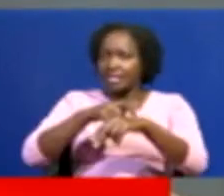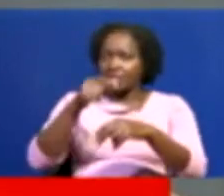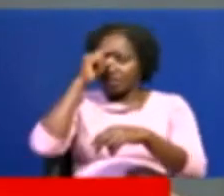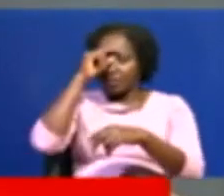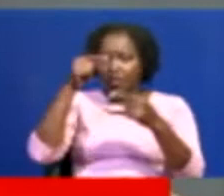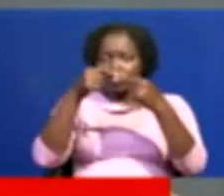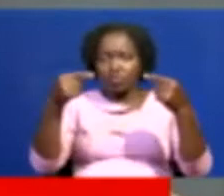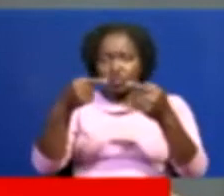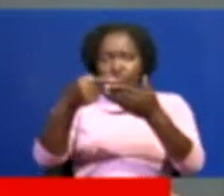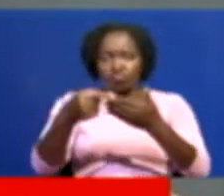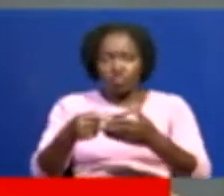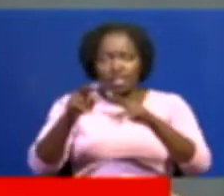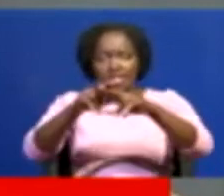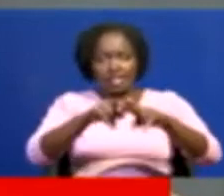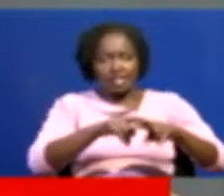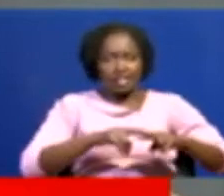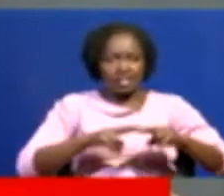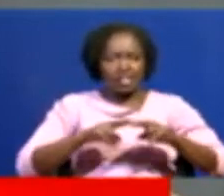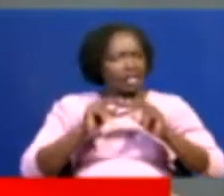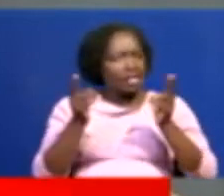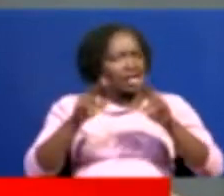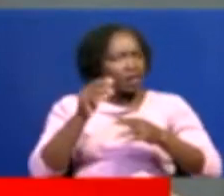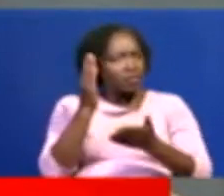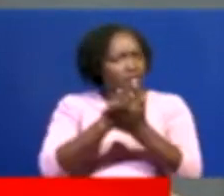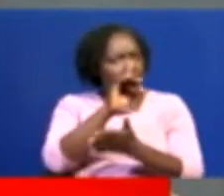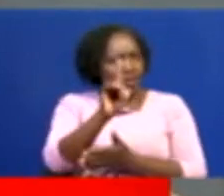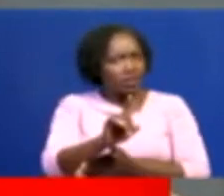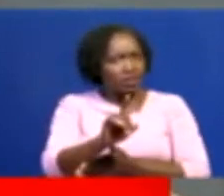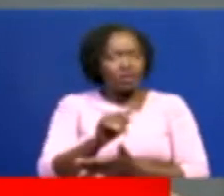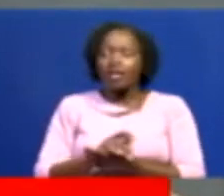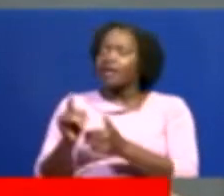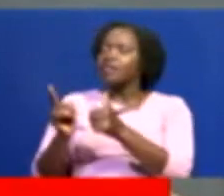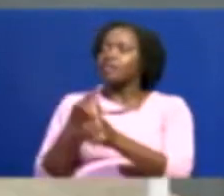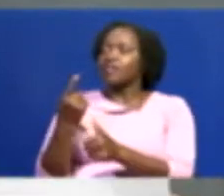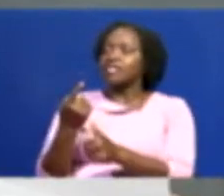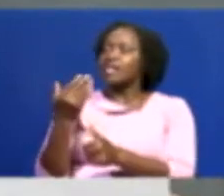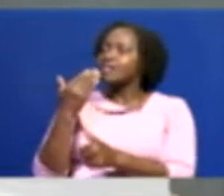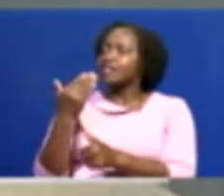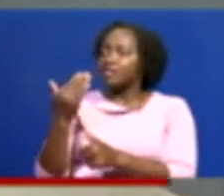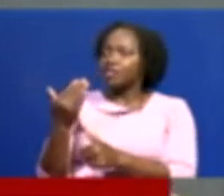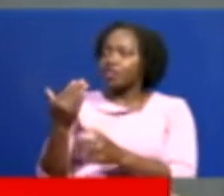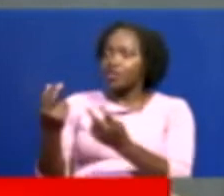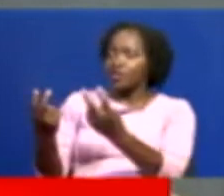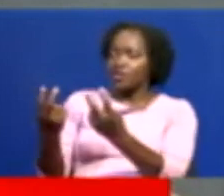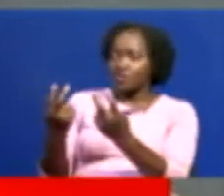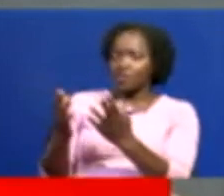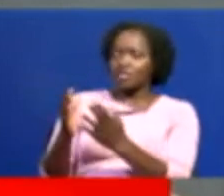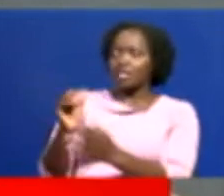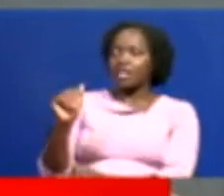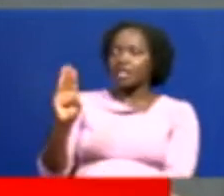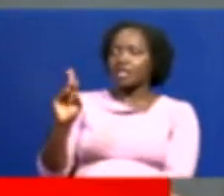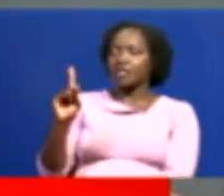and the opposition should sit down. Should that be the case? First of all, thank you, Abiaziz, for